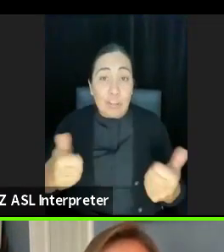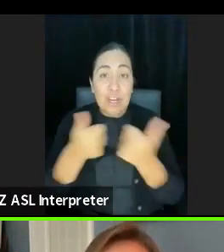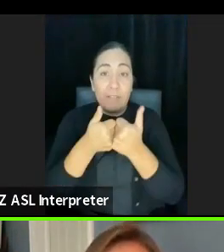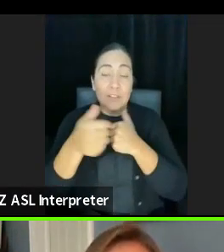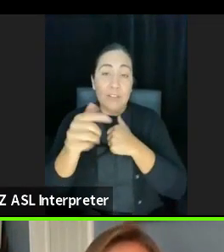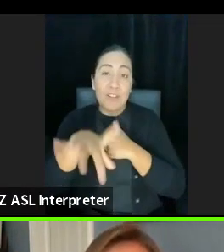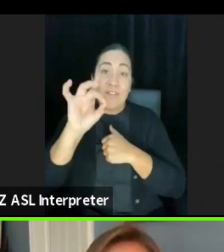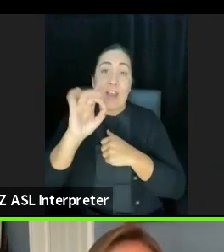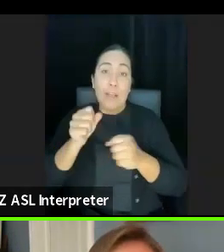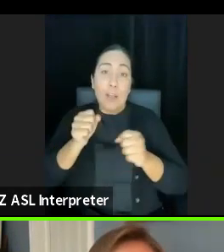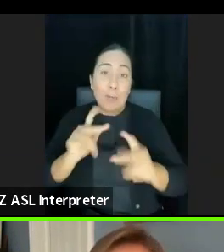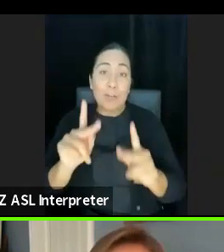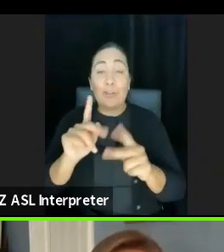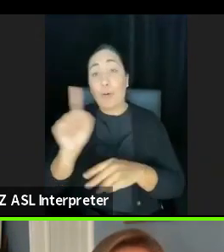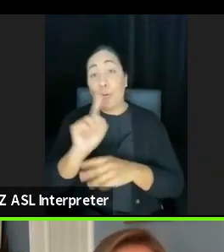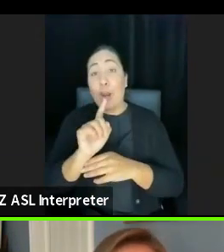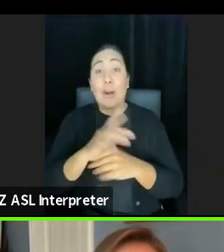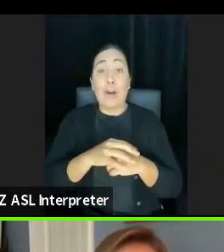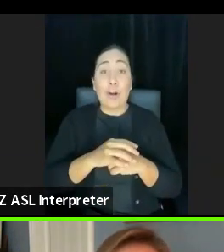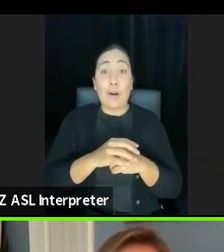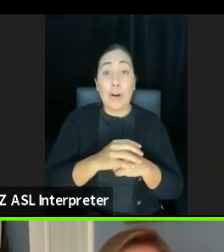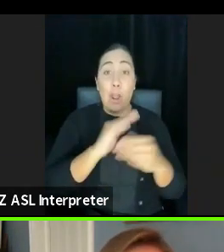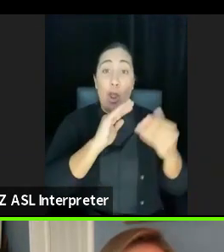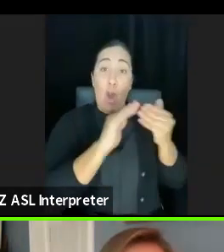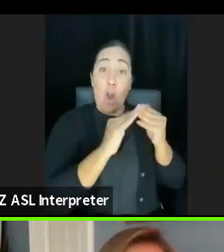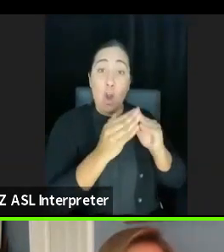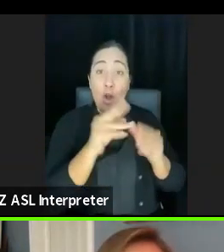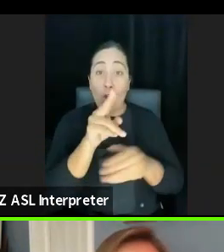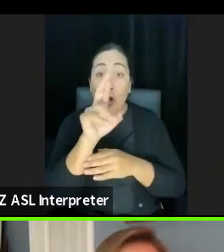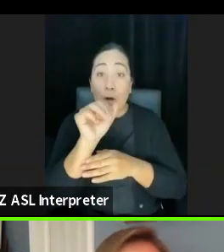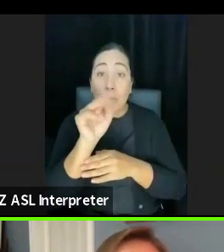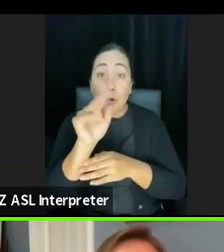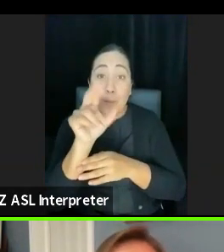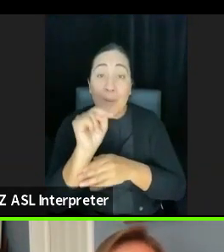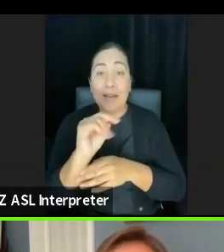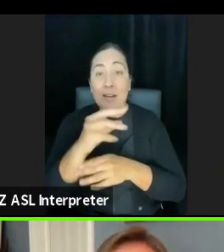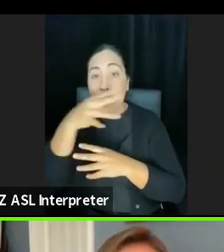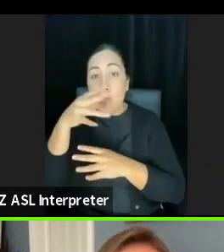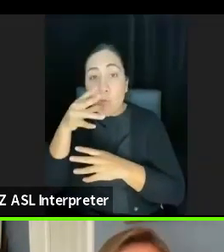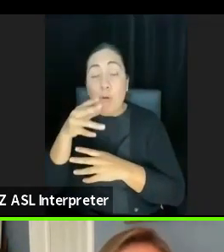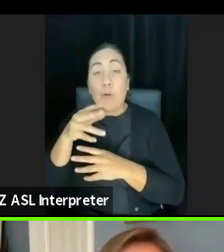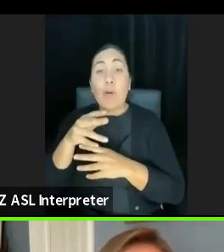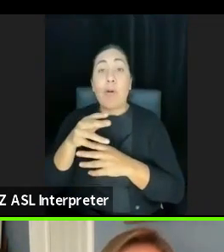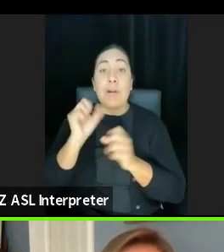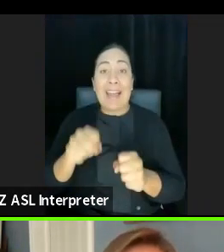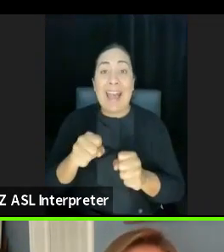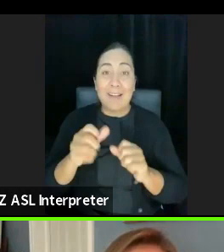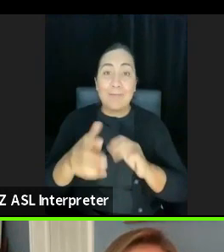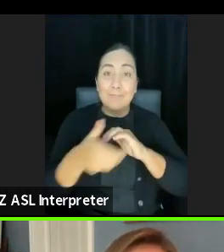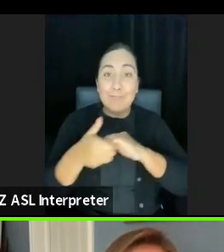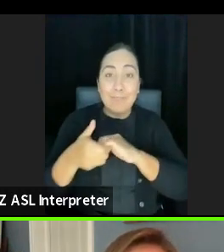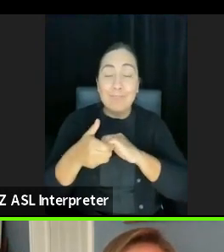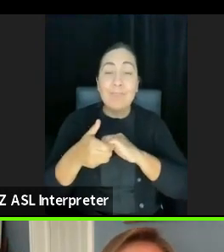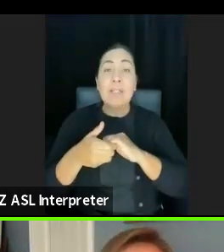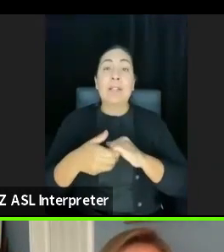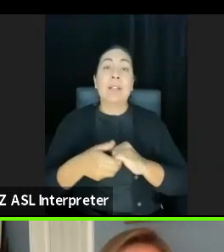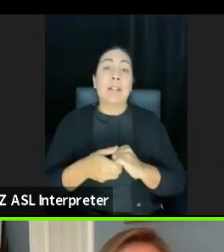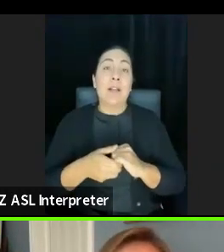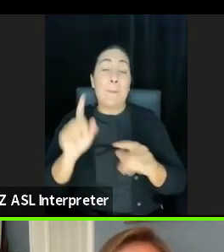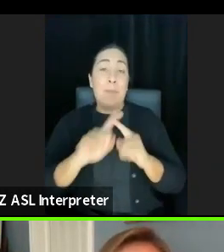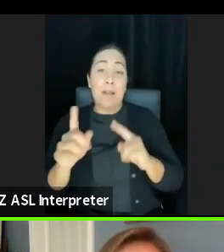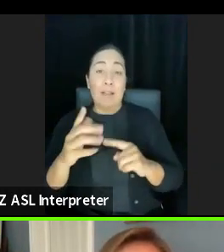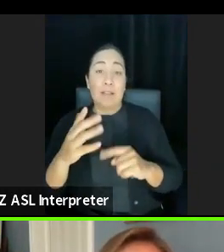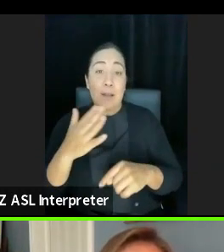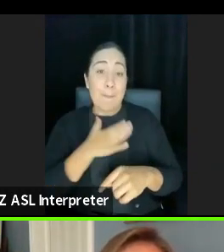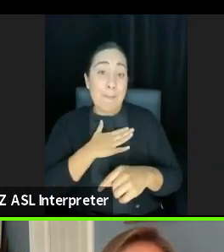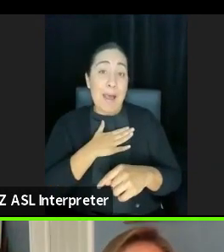and urban neighbors can learn from each other, where we can find moments of urban-rural solidarity. But my pessimistic